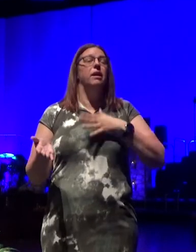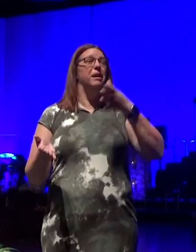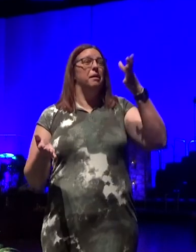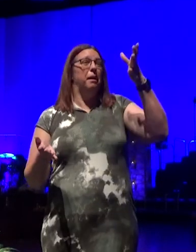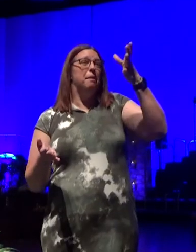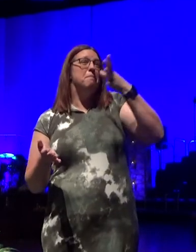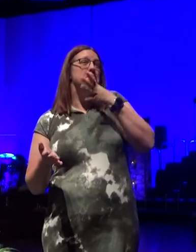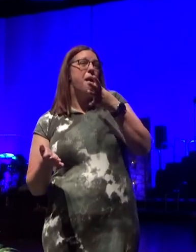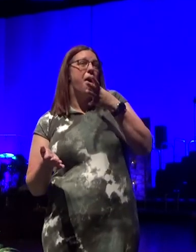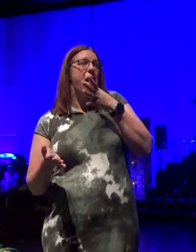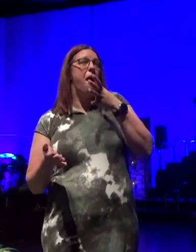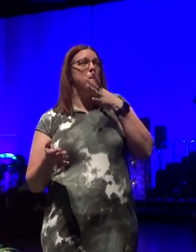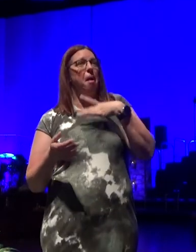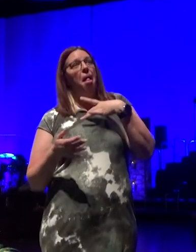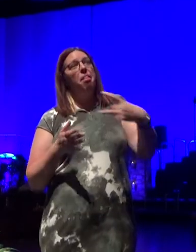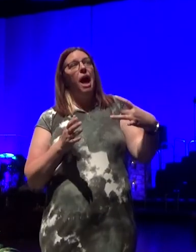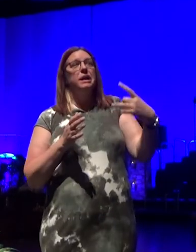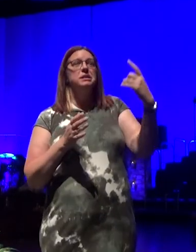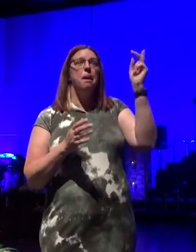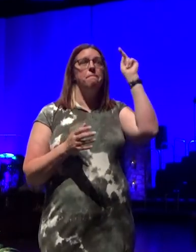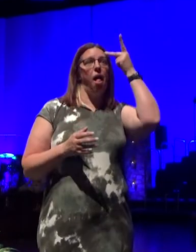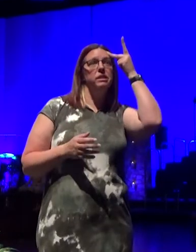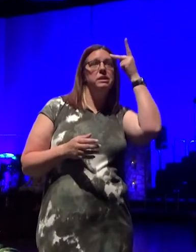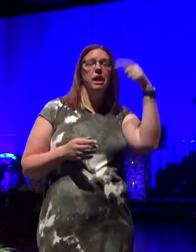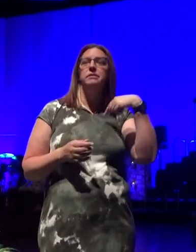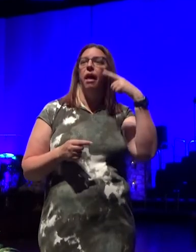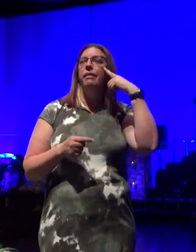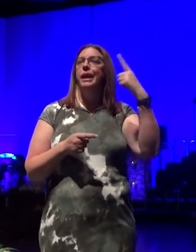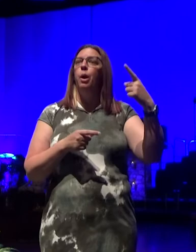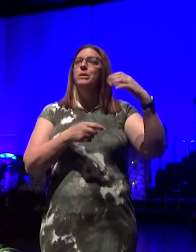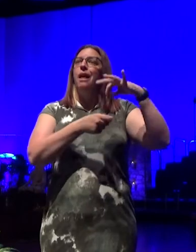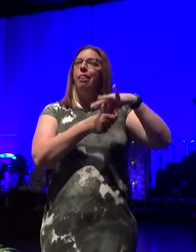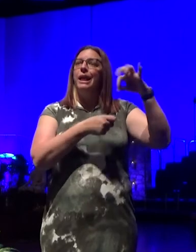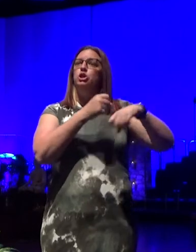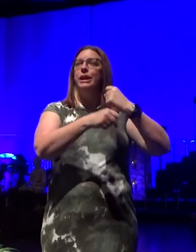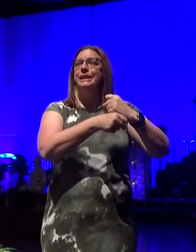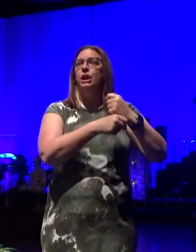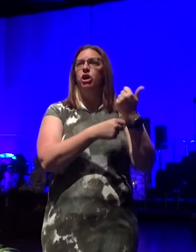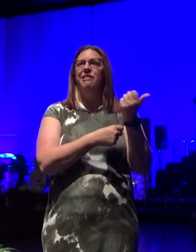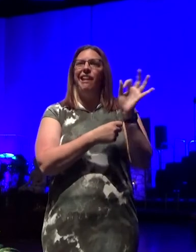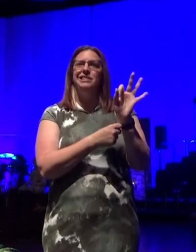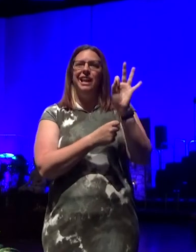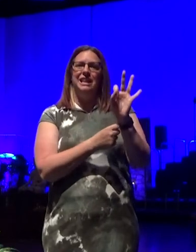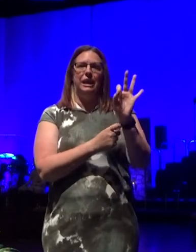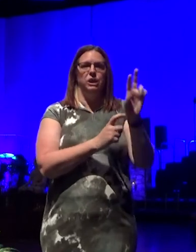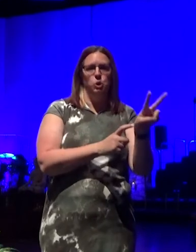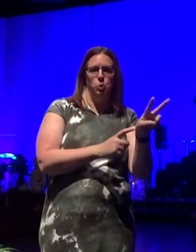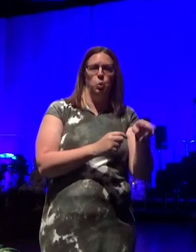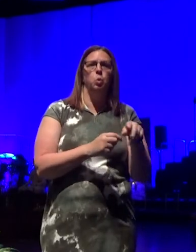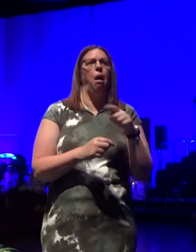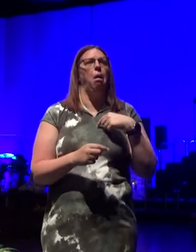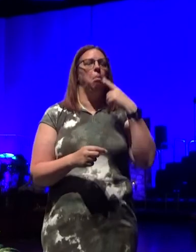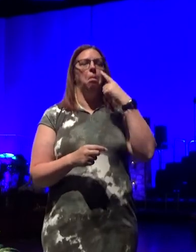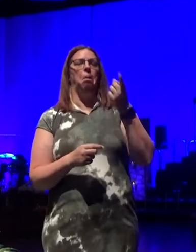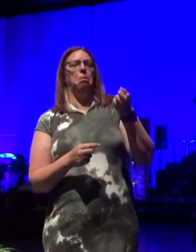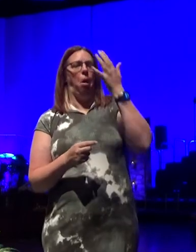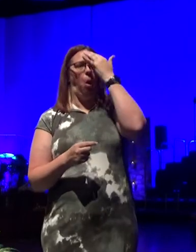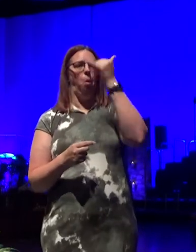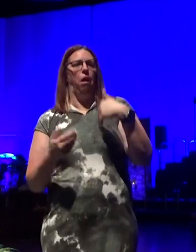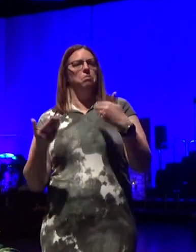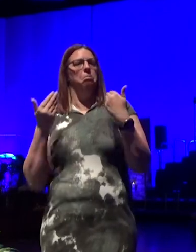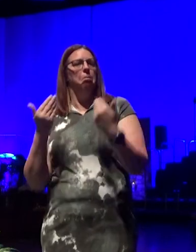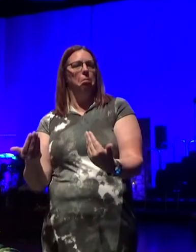and it was an election year, it was 1992, and so I guess that's what made me want to do it. And, the big news during